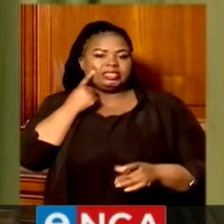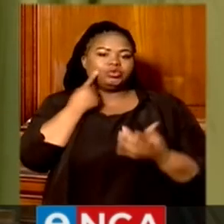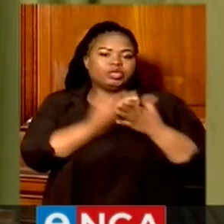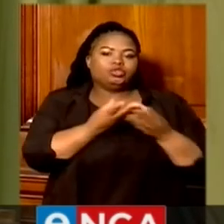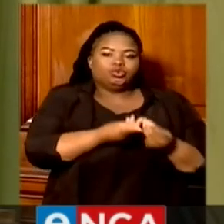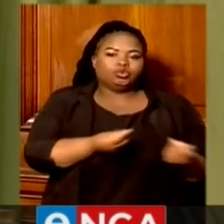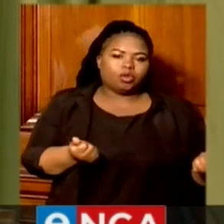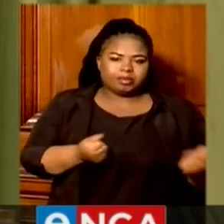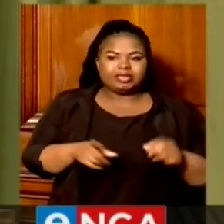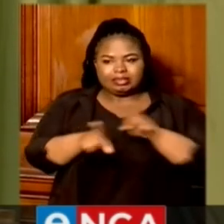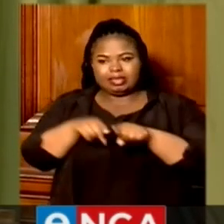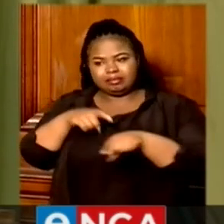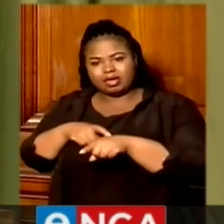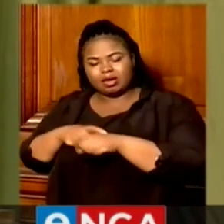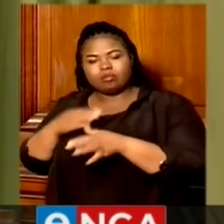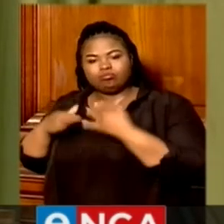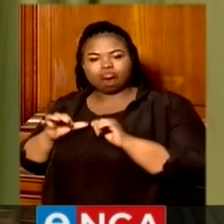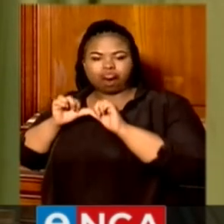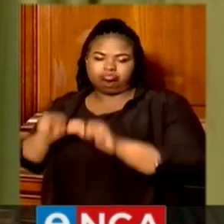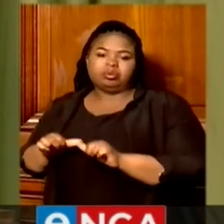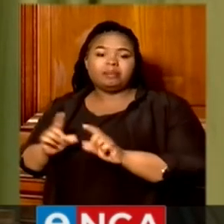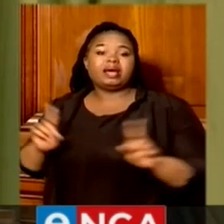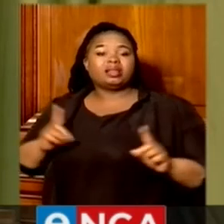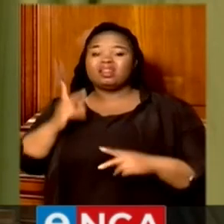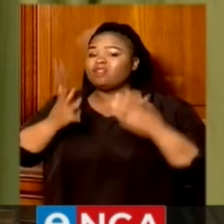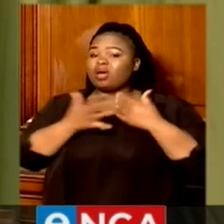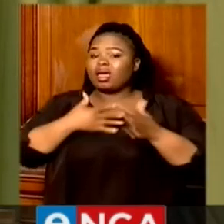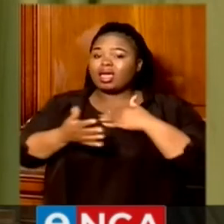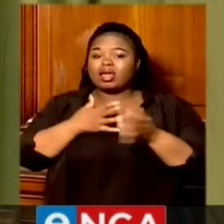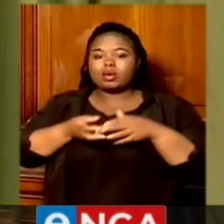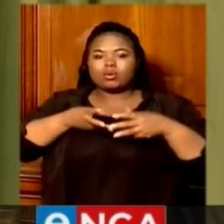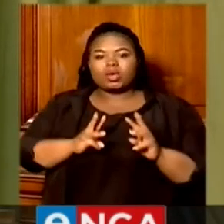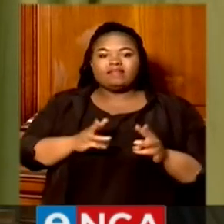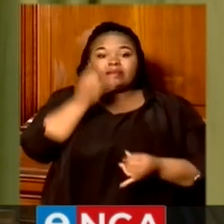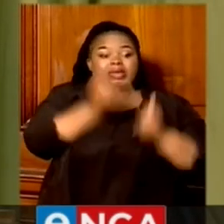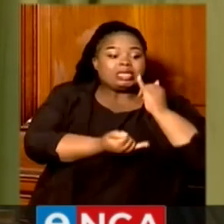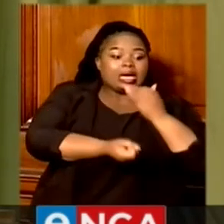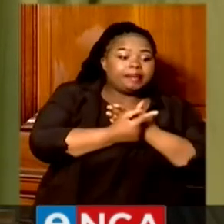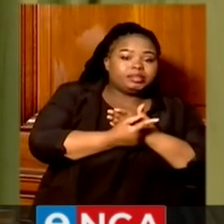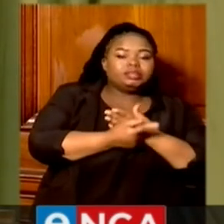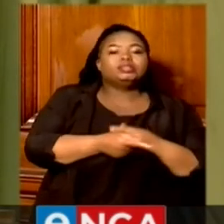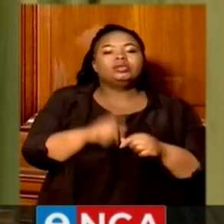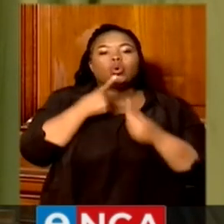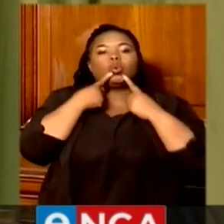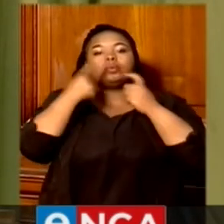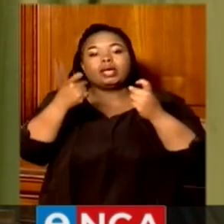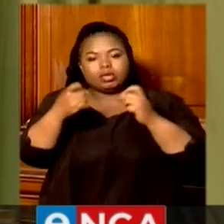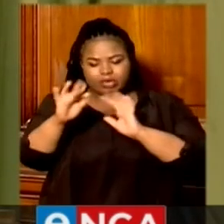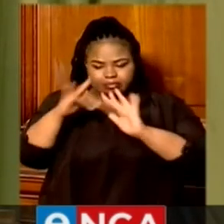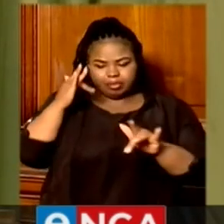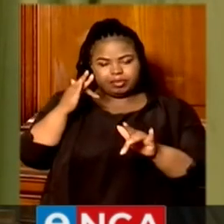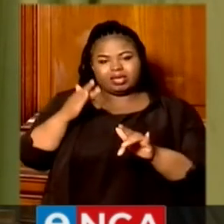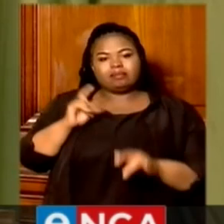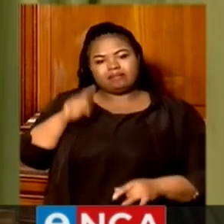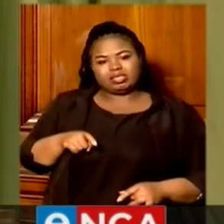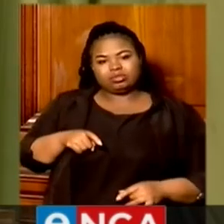the lifespan of this intervention. In addition, any recourse mechanism will have to be electronic in order to cope with the numbers